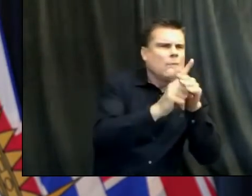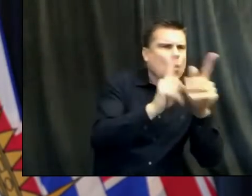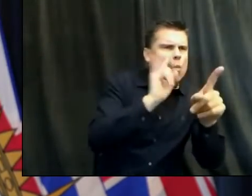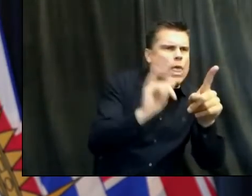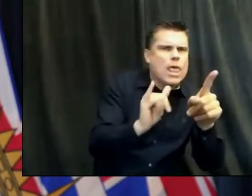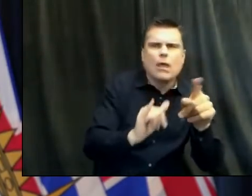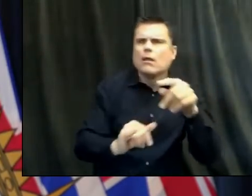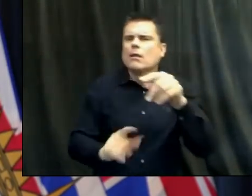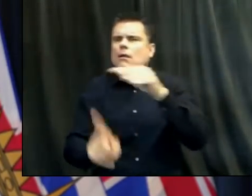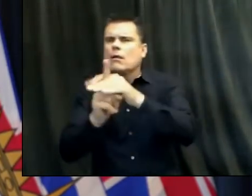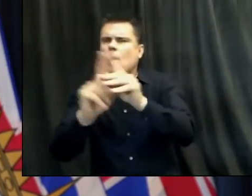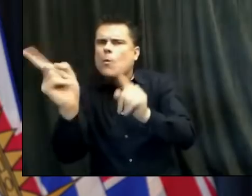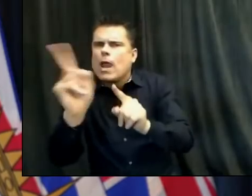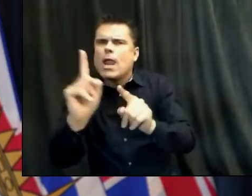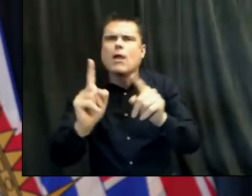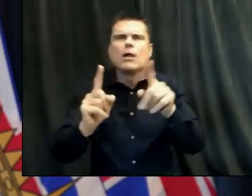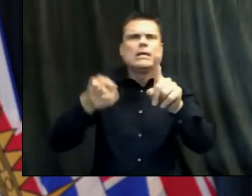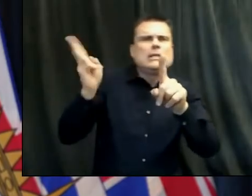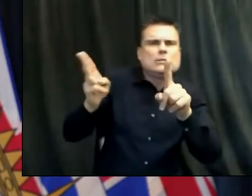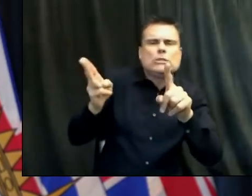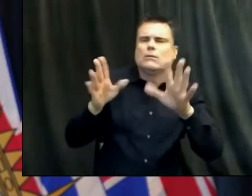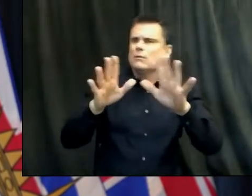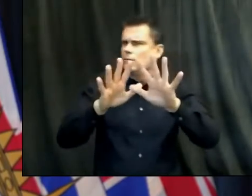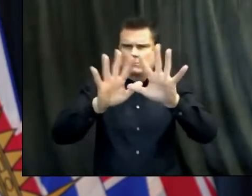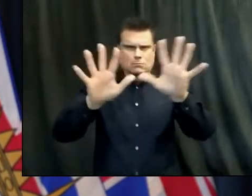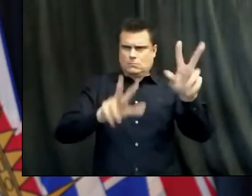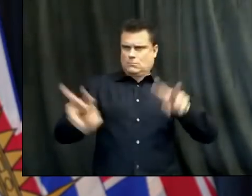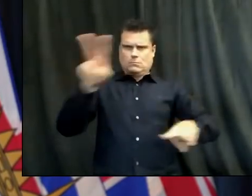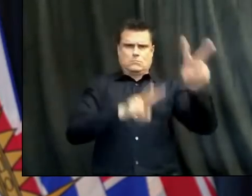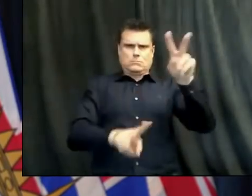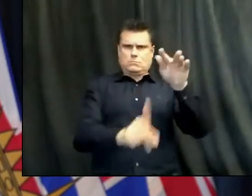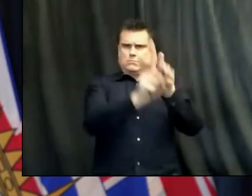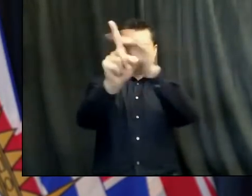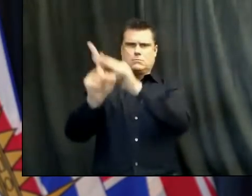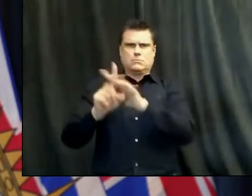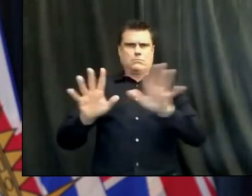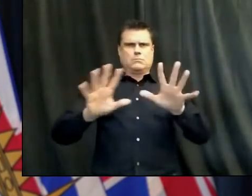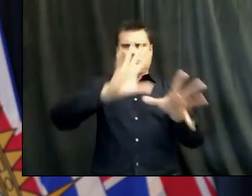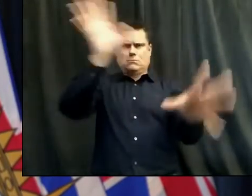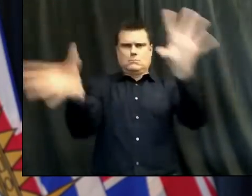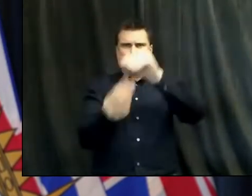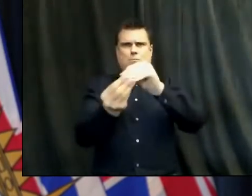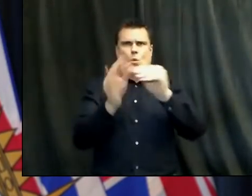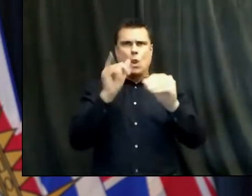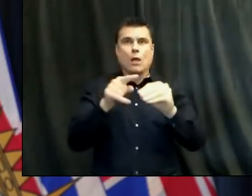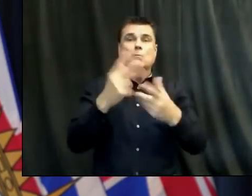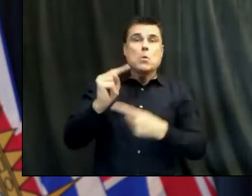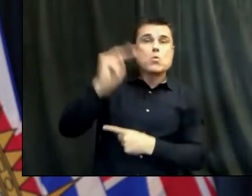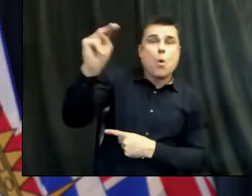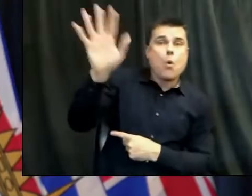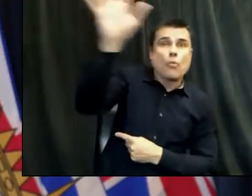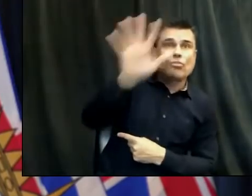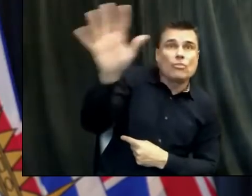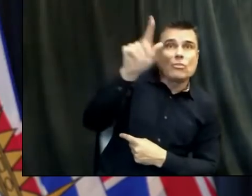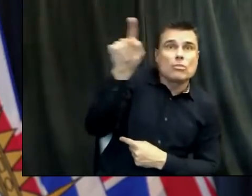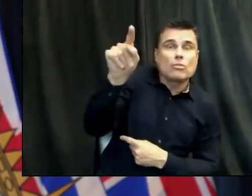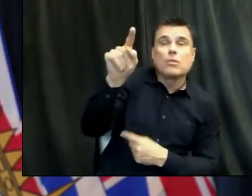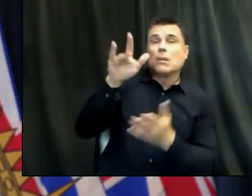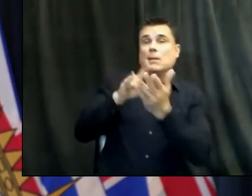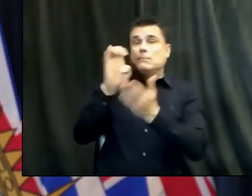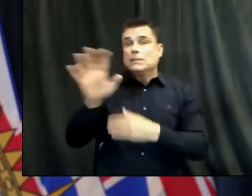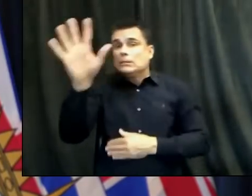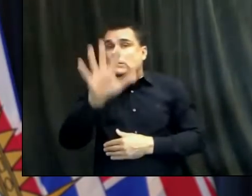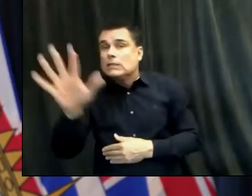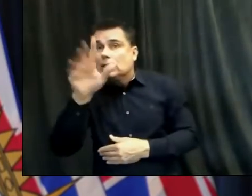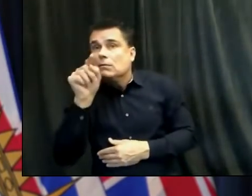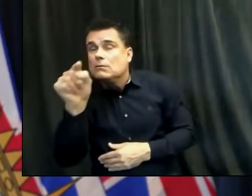some very straining situations around the province in the north, in the interior, as well as Fraser and